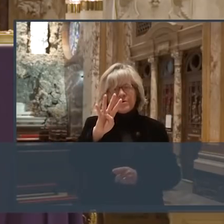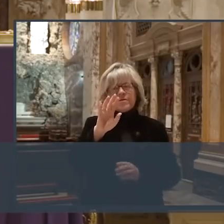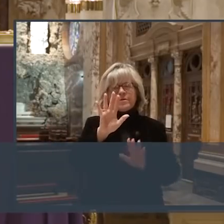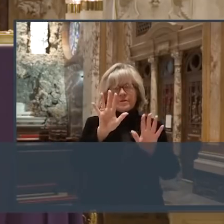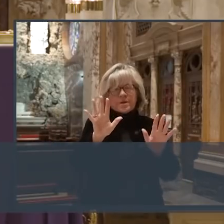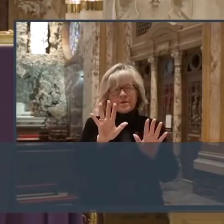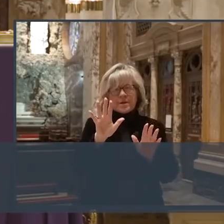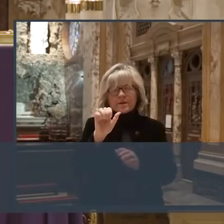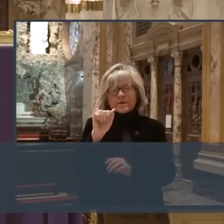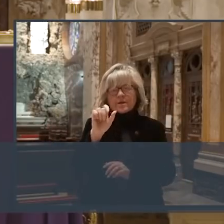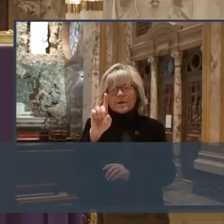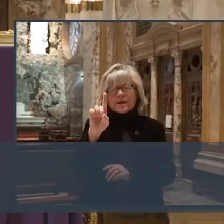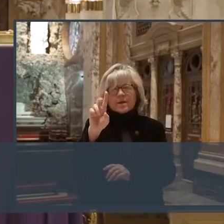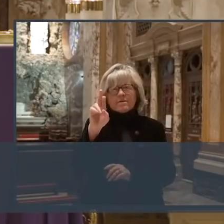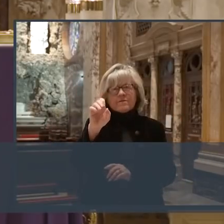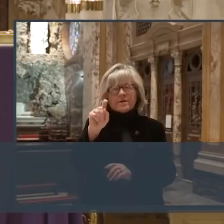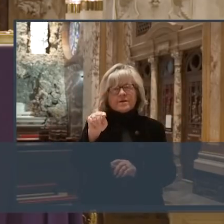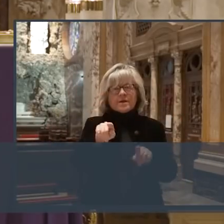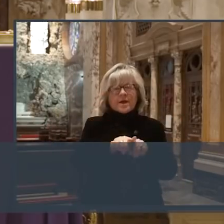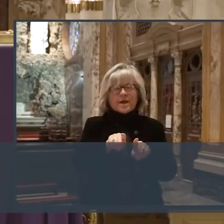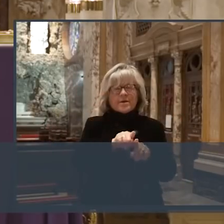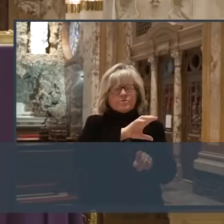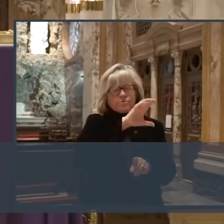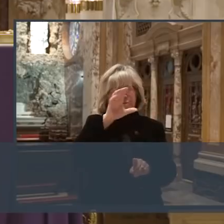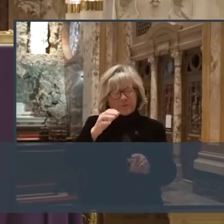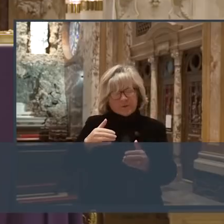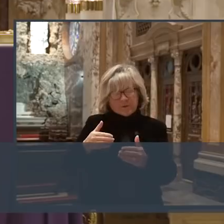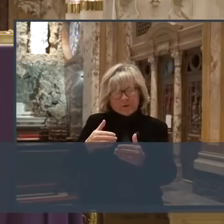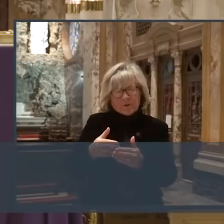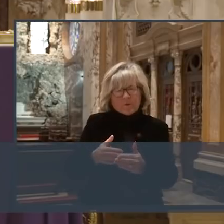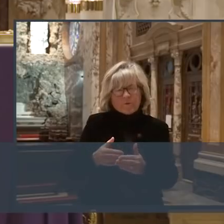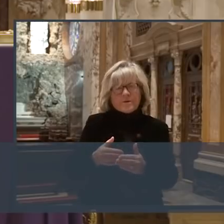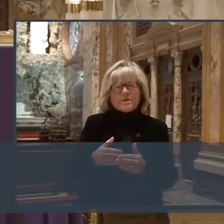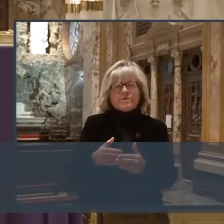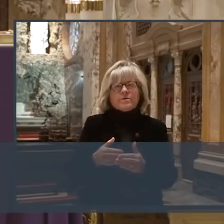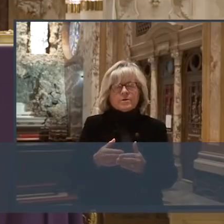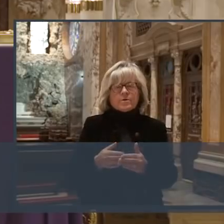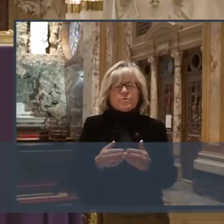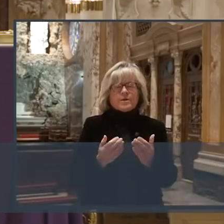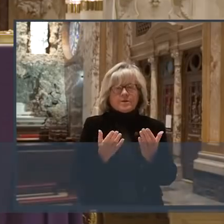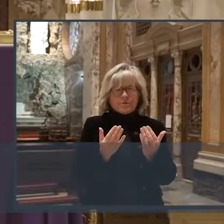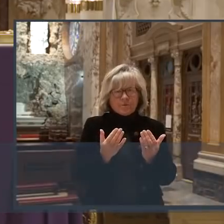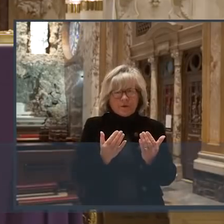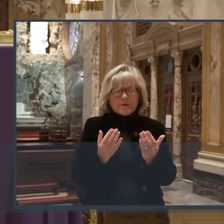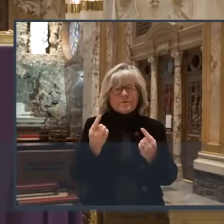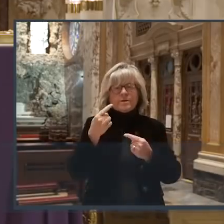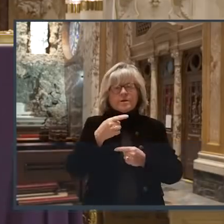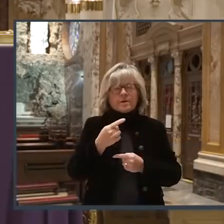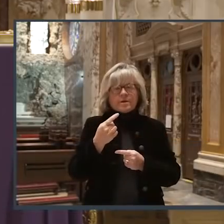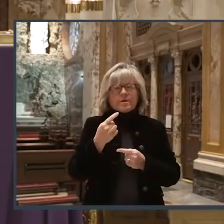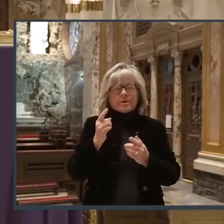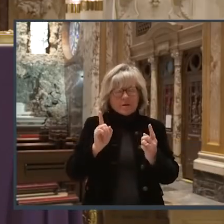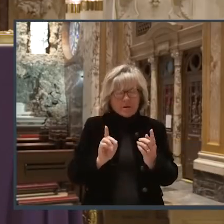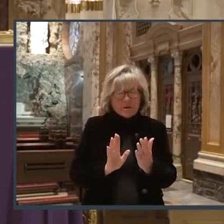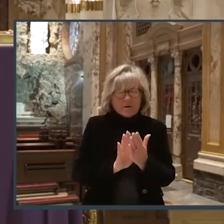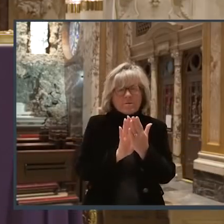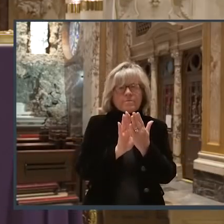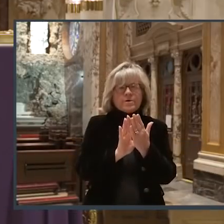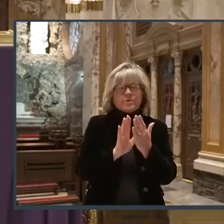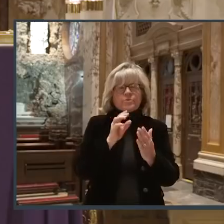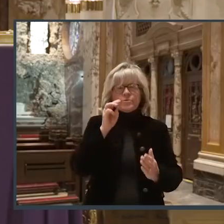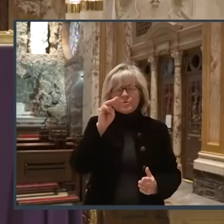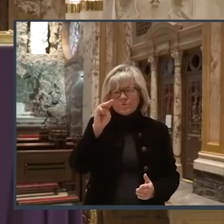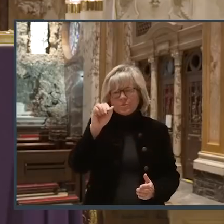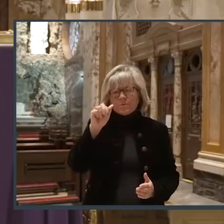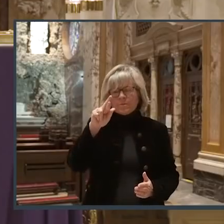of Advent. As Christmas draws near, we hear the gospel today where the angel Gabriel comes to Mary and invites her